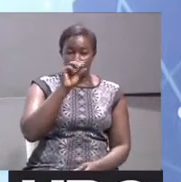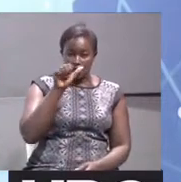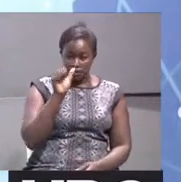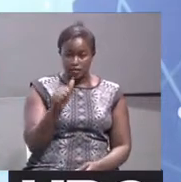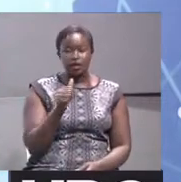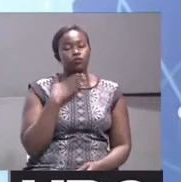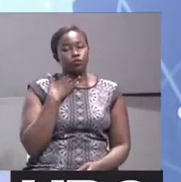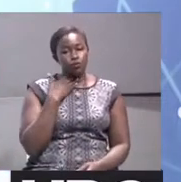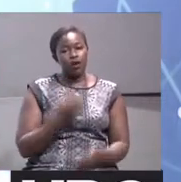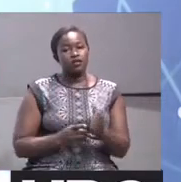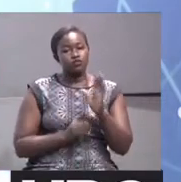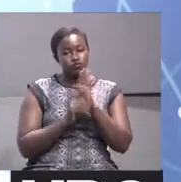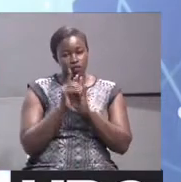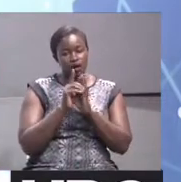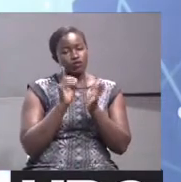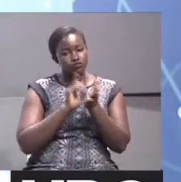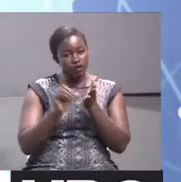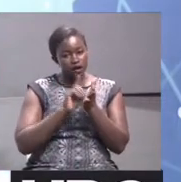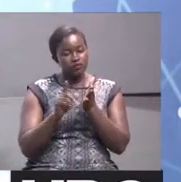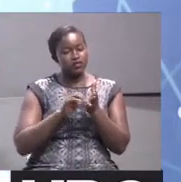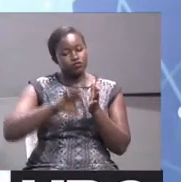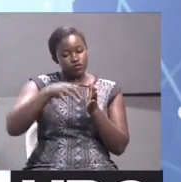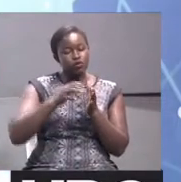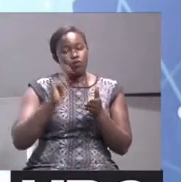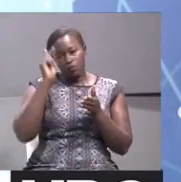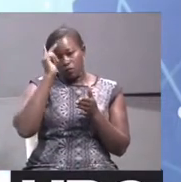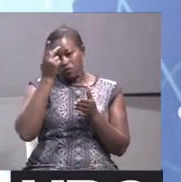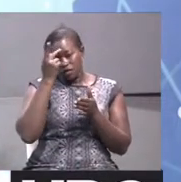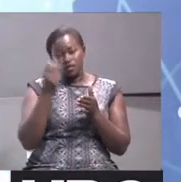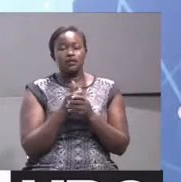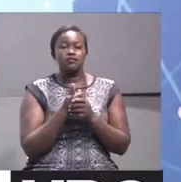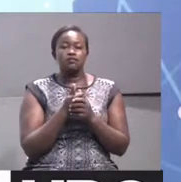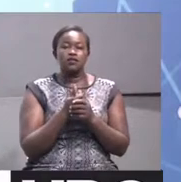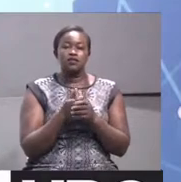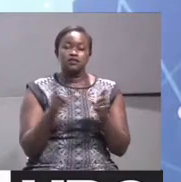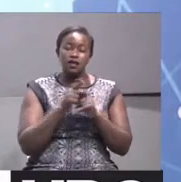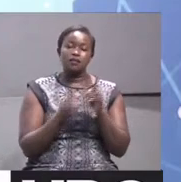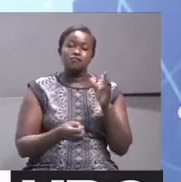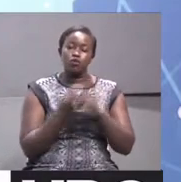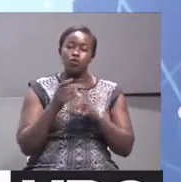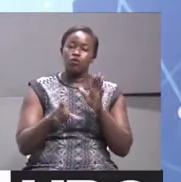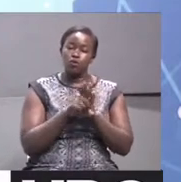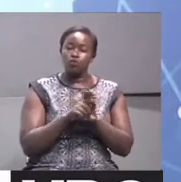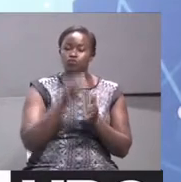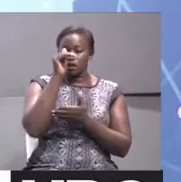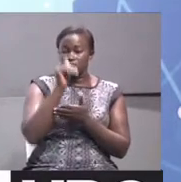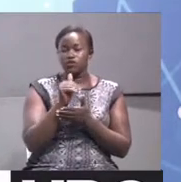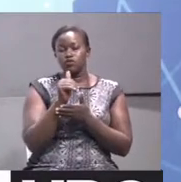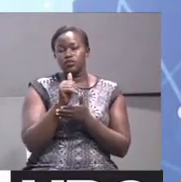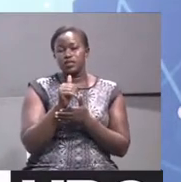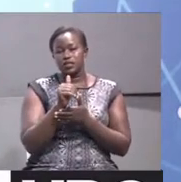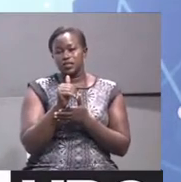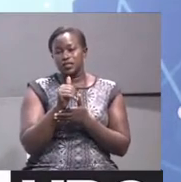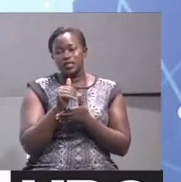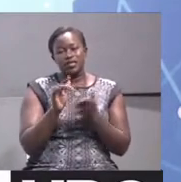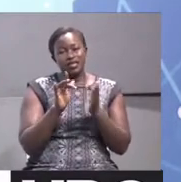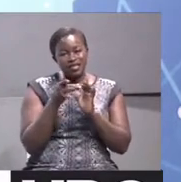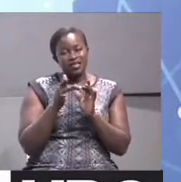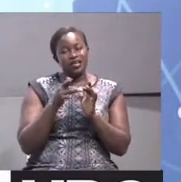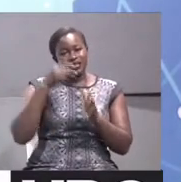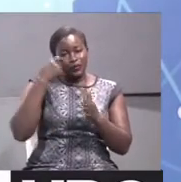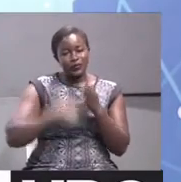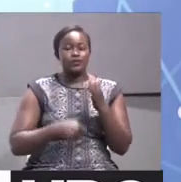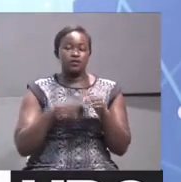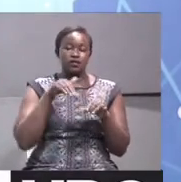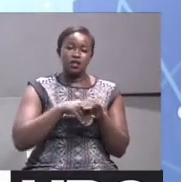draft a regional policy on harmonization and regulatory framework to reduce costs of internet across member